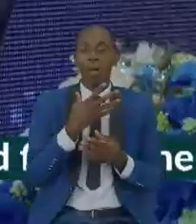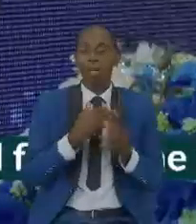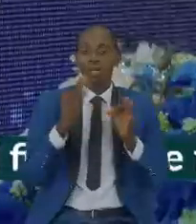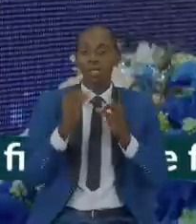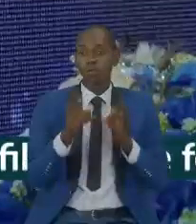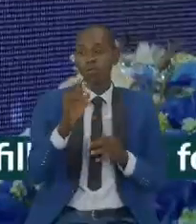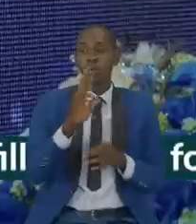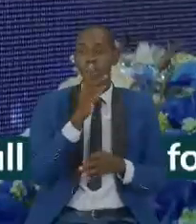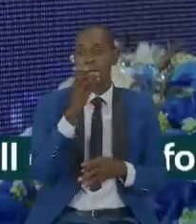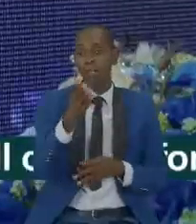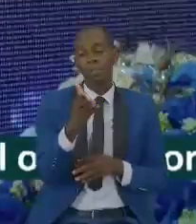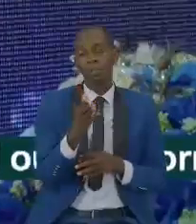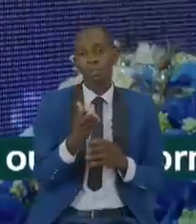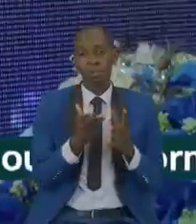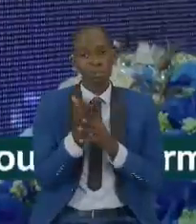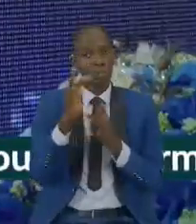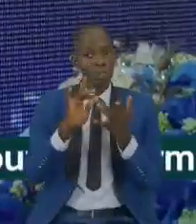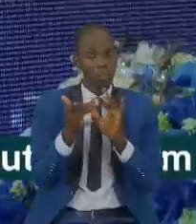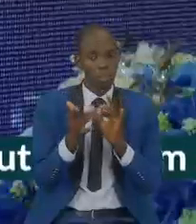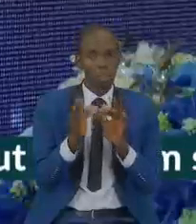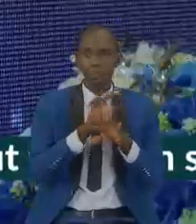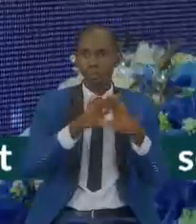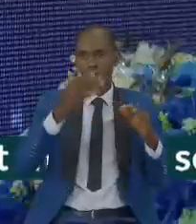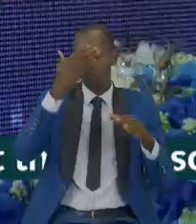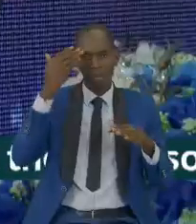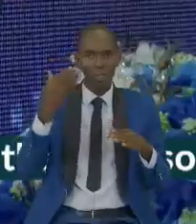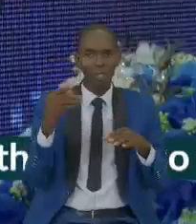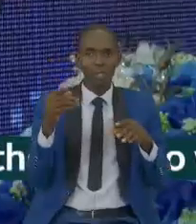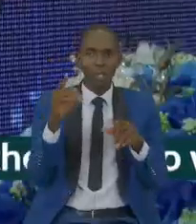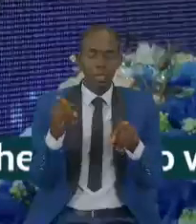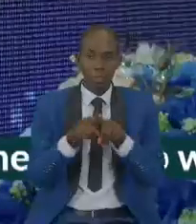people saved and get them into the kingdom of God.